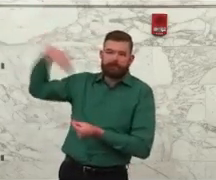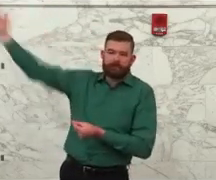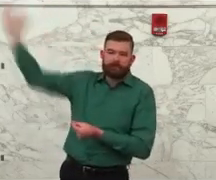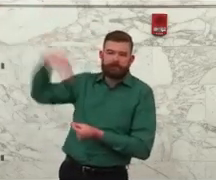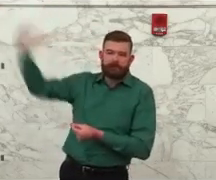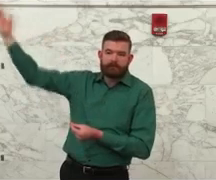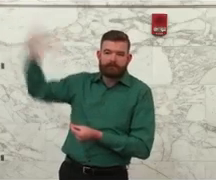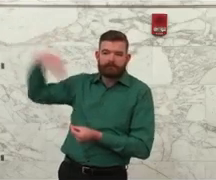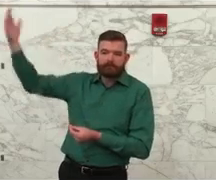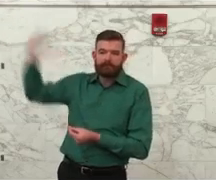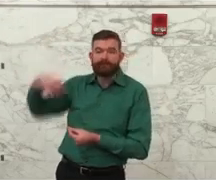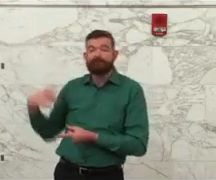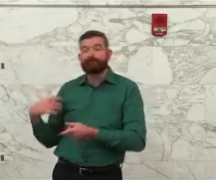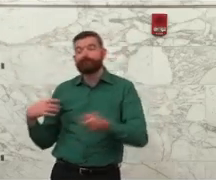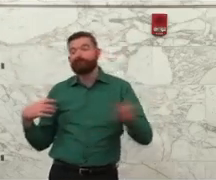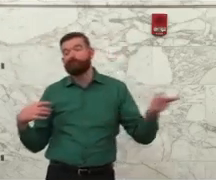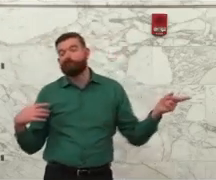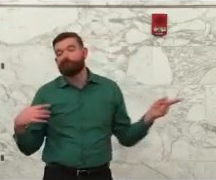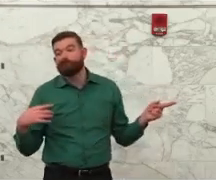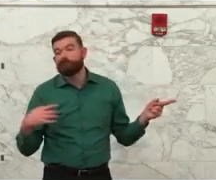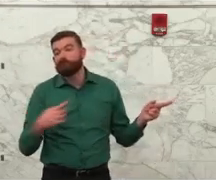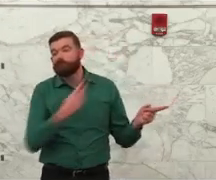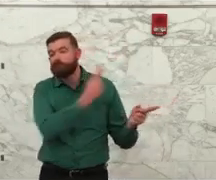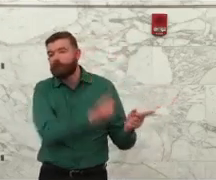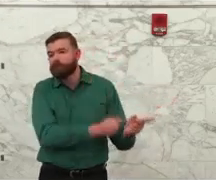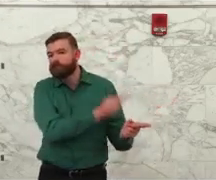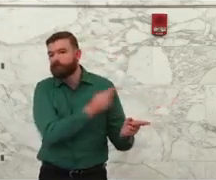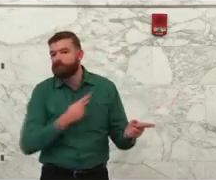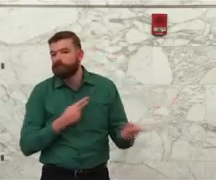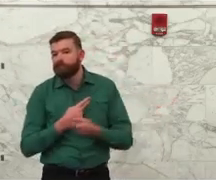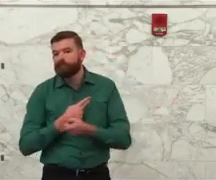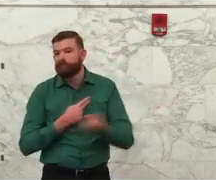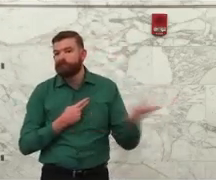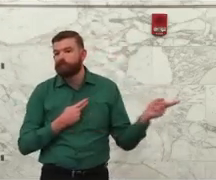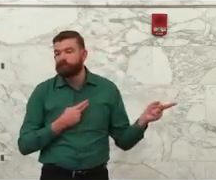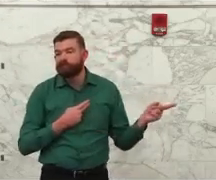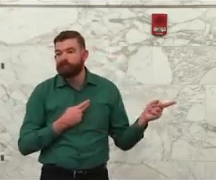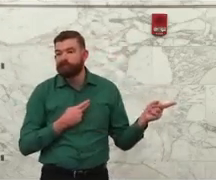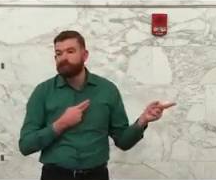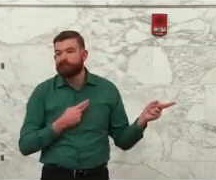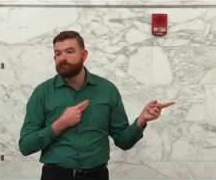able to share their inventory more aggressively than they are right